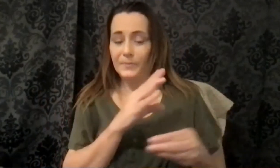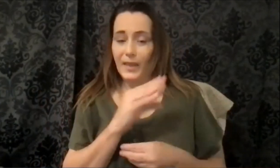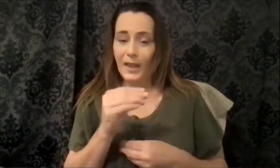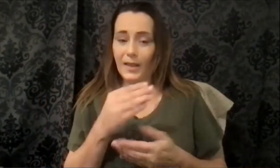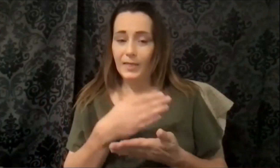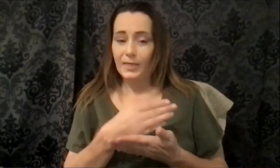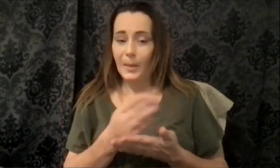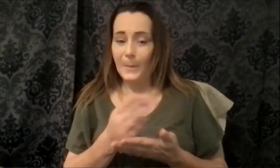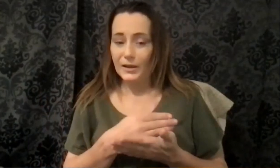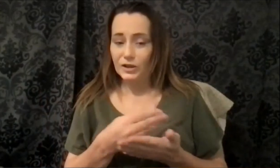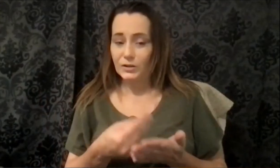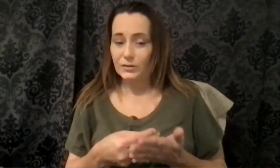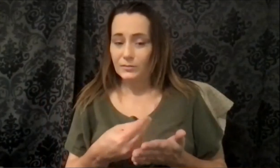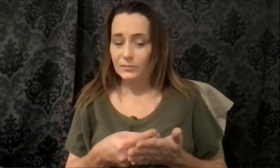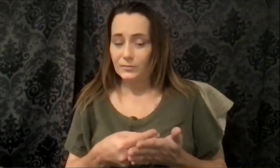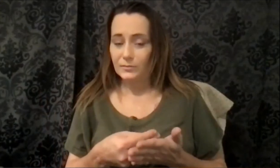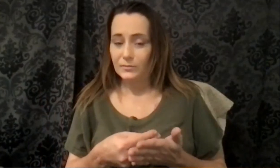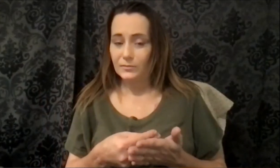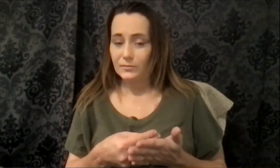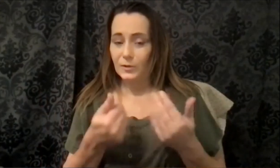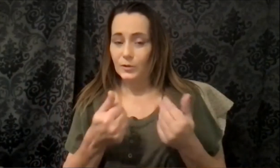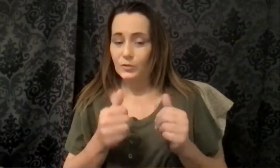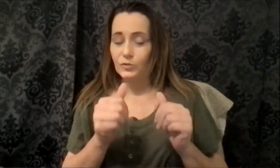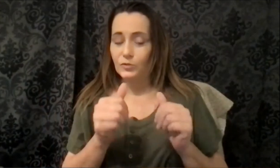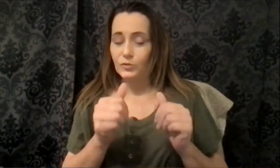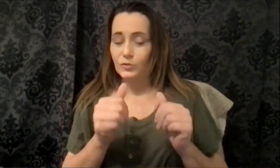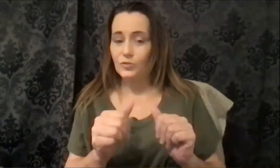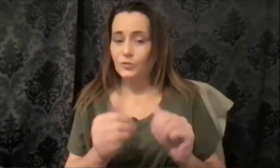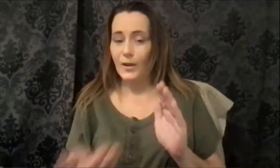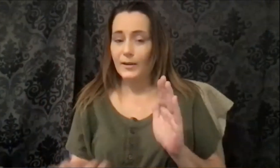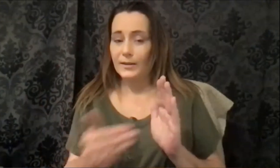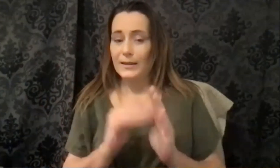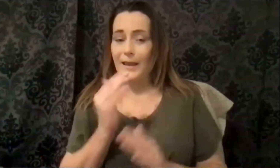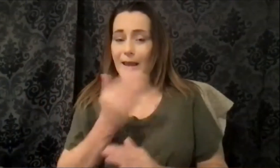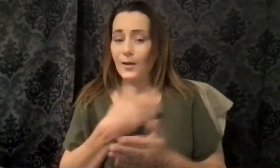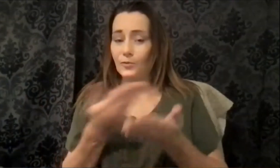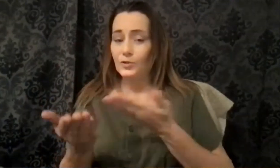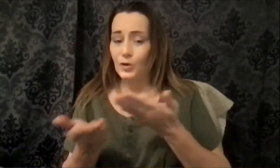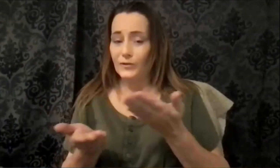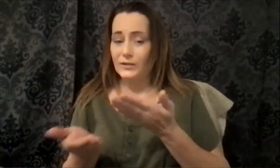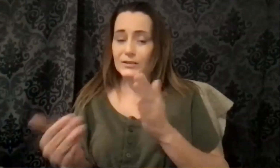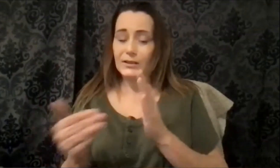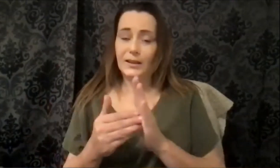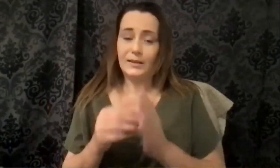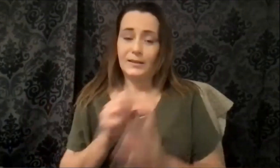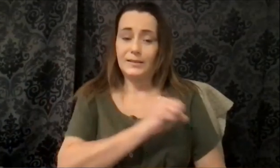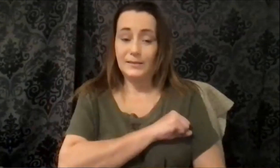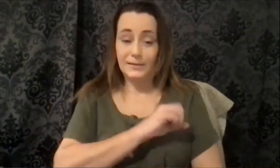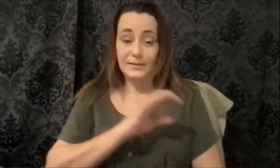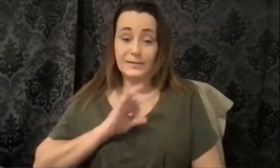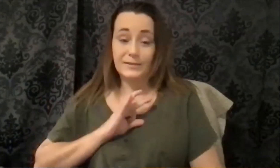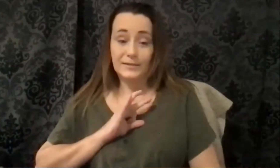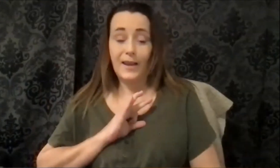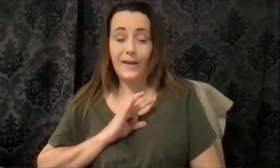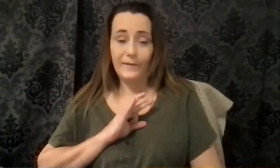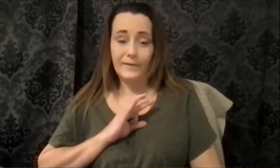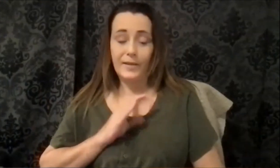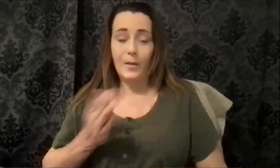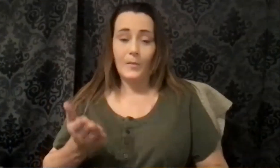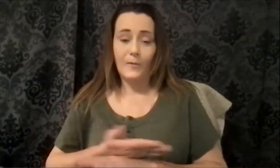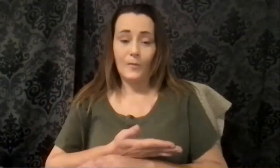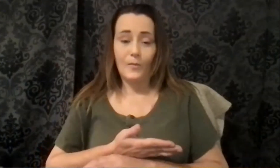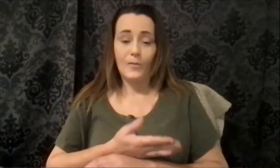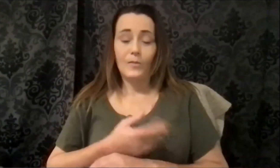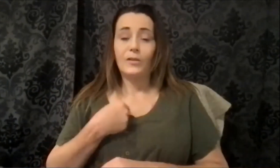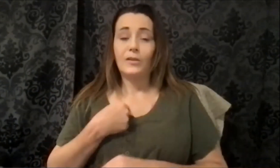budget on, you know, trying to reinstate our services, also trying to bring staff back that were furloughed, trying to